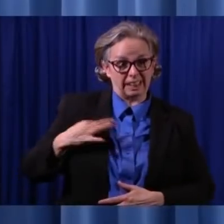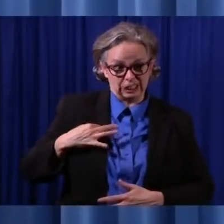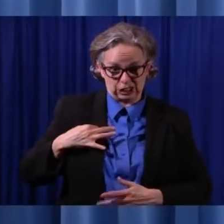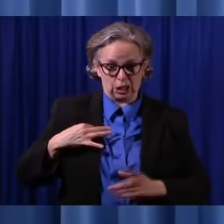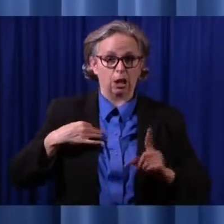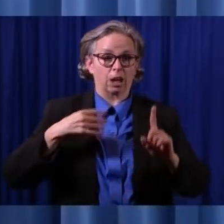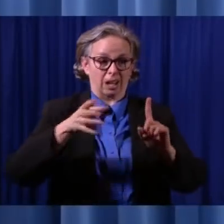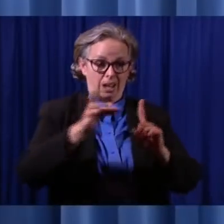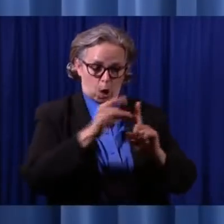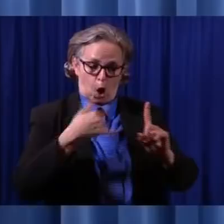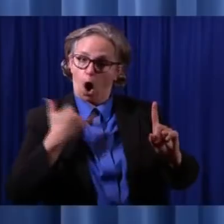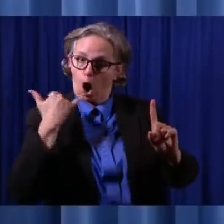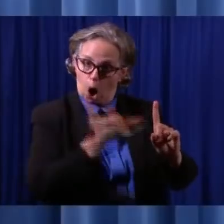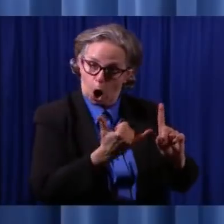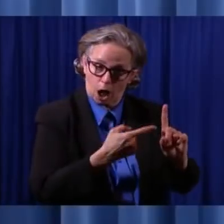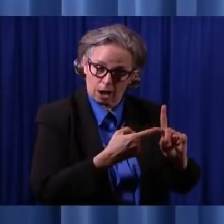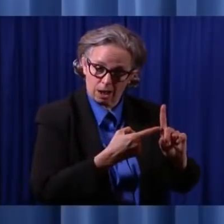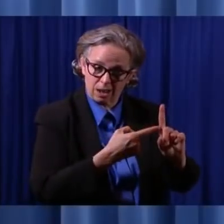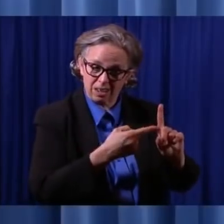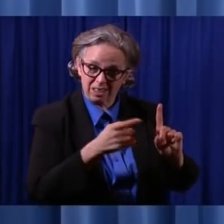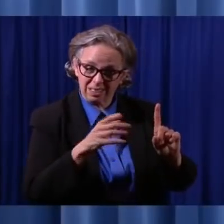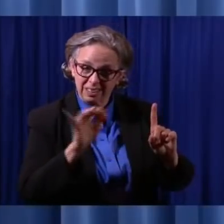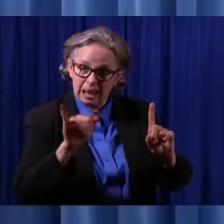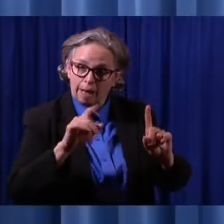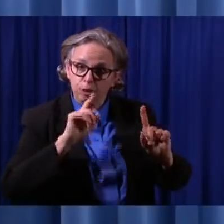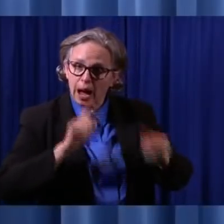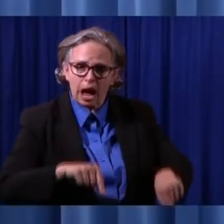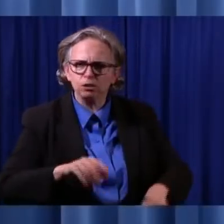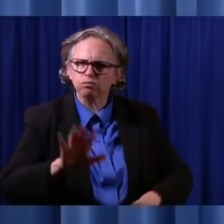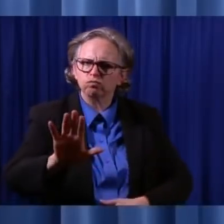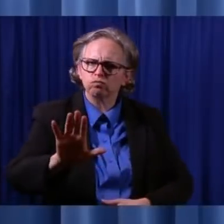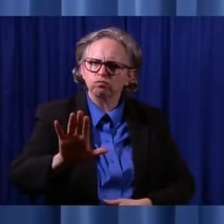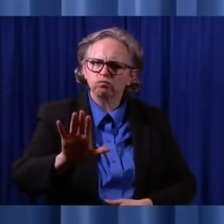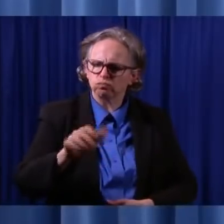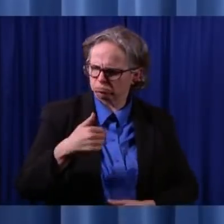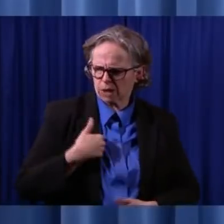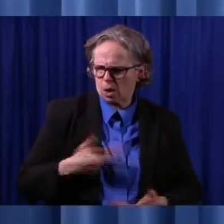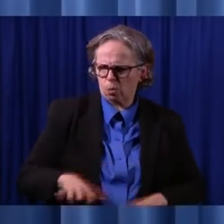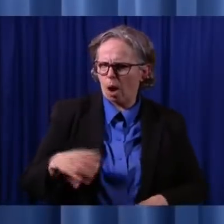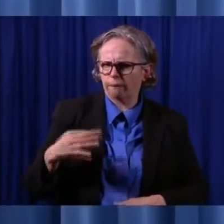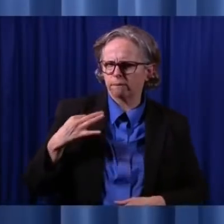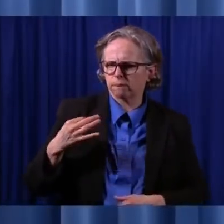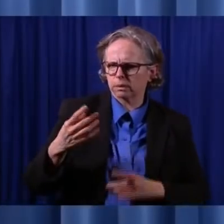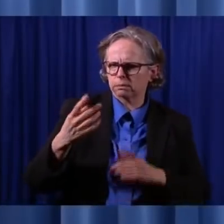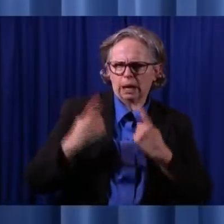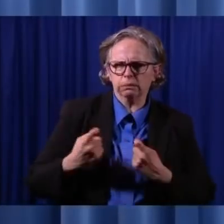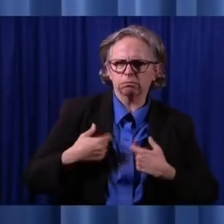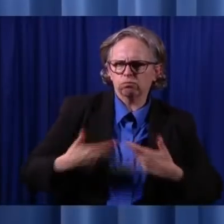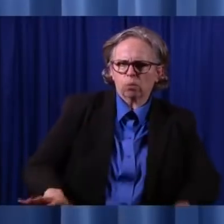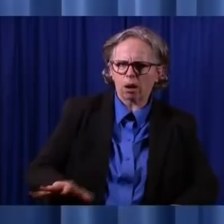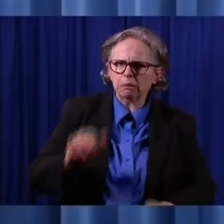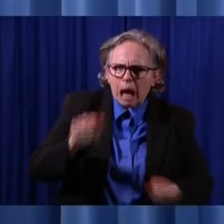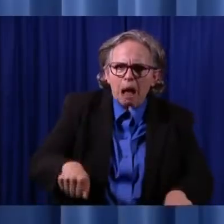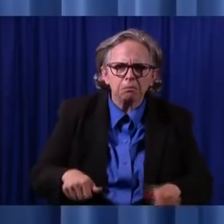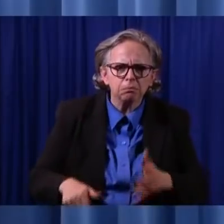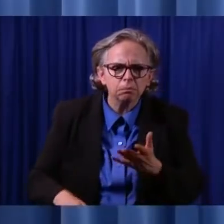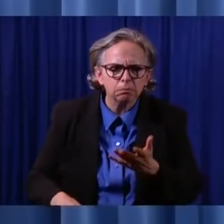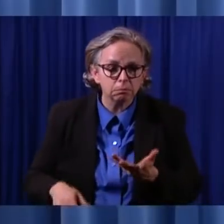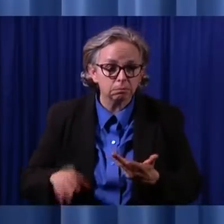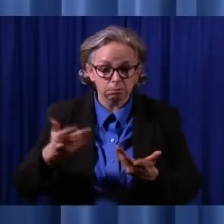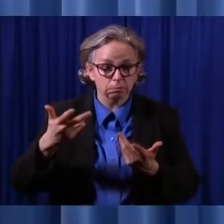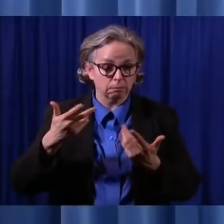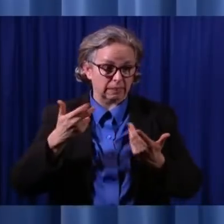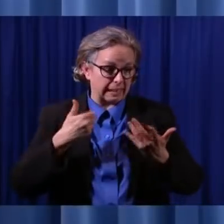person at all. I mean, you don't have to talk to them. You don't have to tell them the people that you might have been around. But I think most